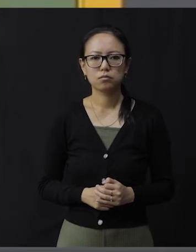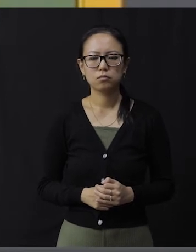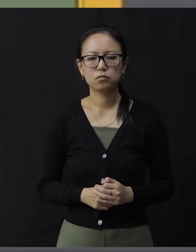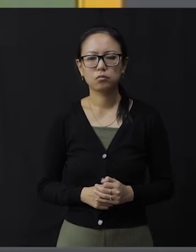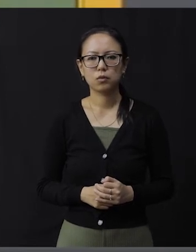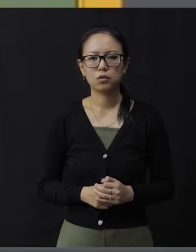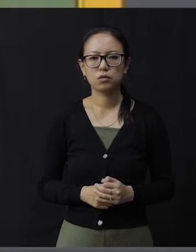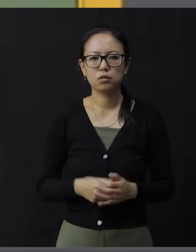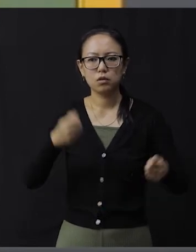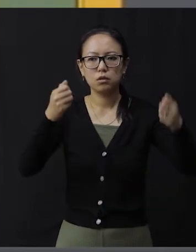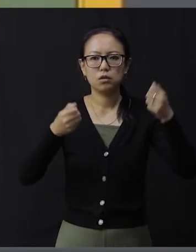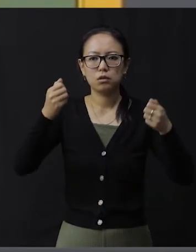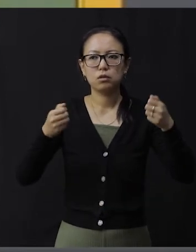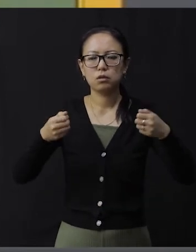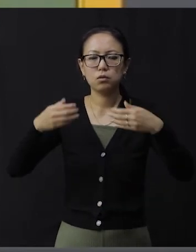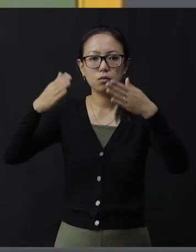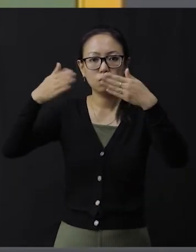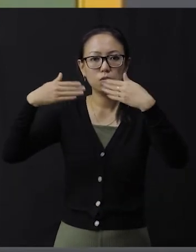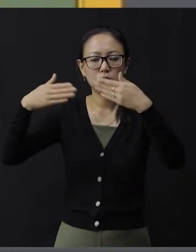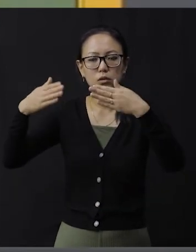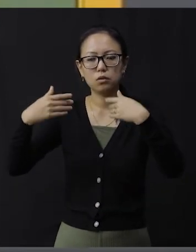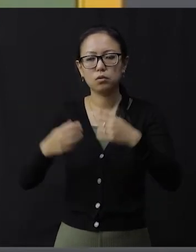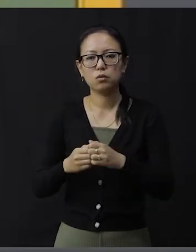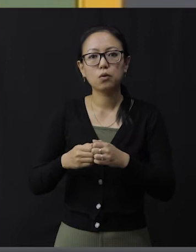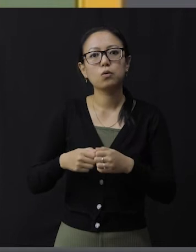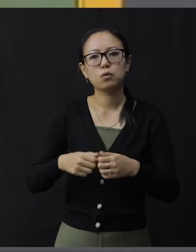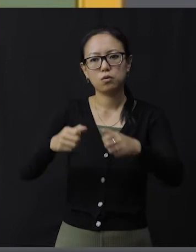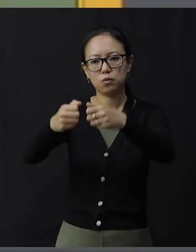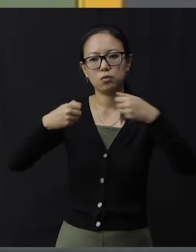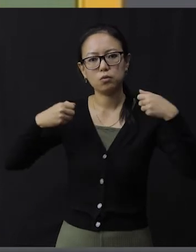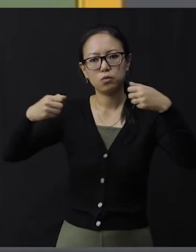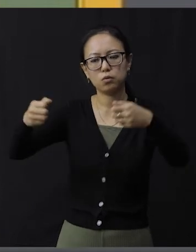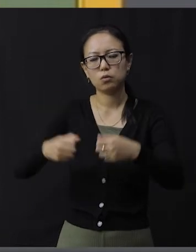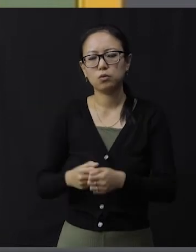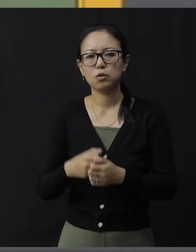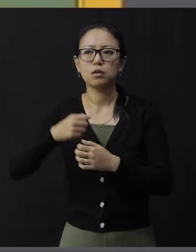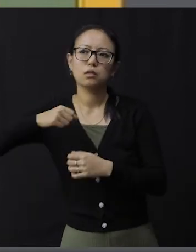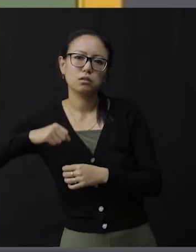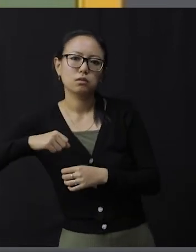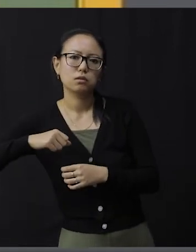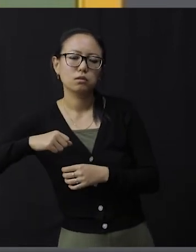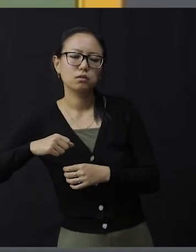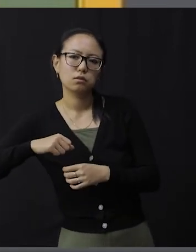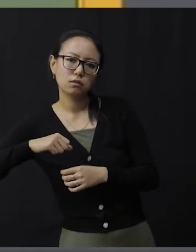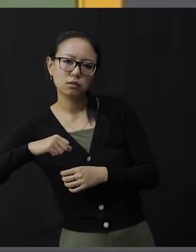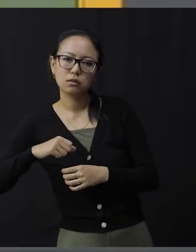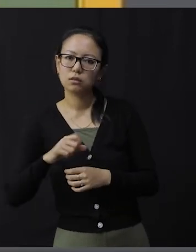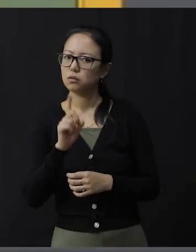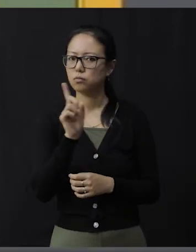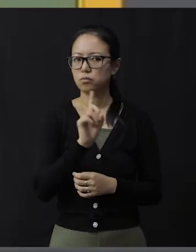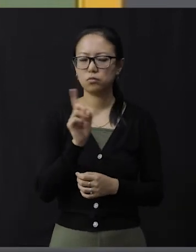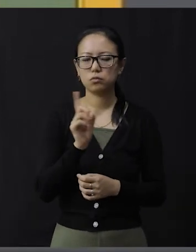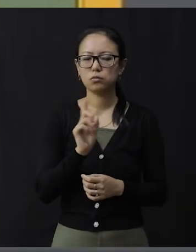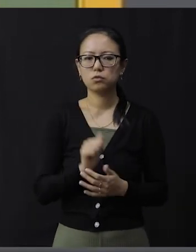the door and windows of a moving car. Suppose you are going to the school by a school bus, so you should not lean, okay, on